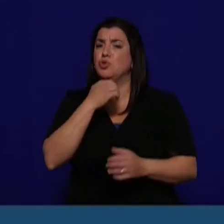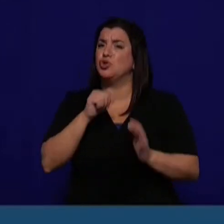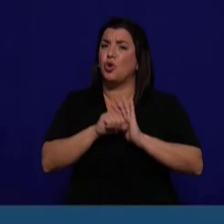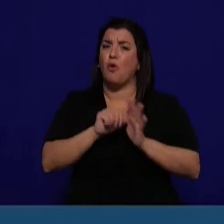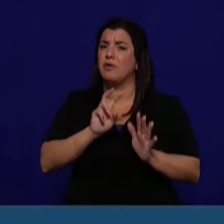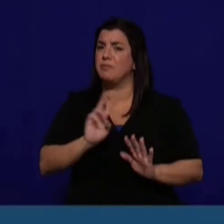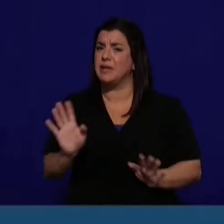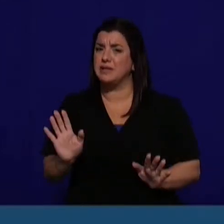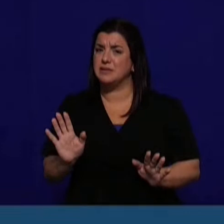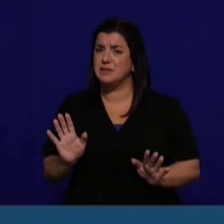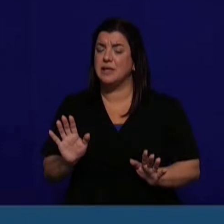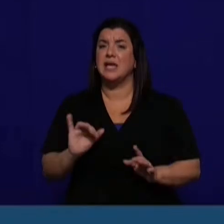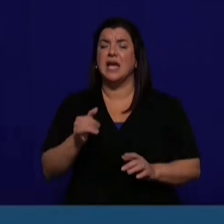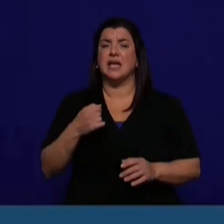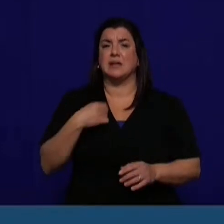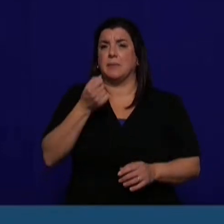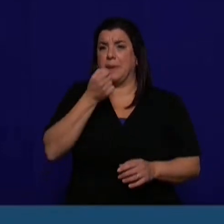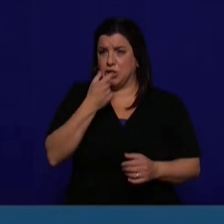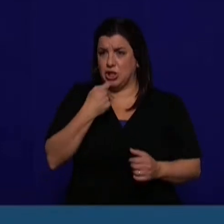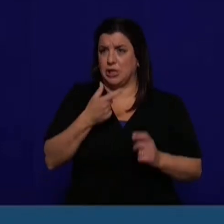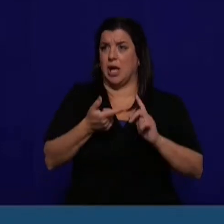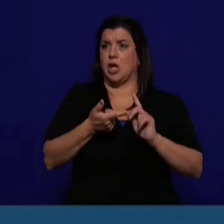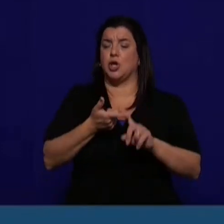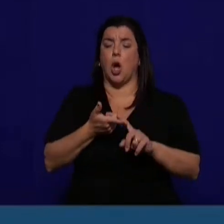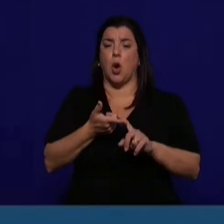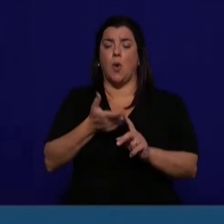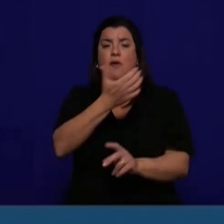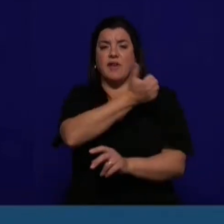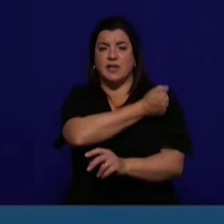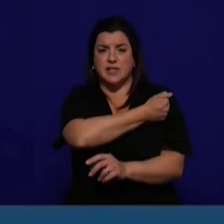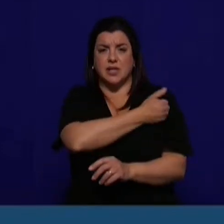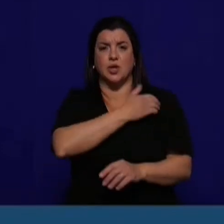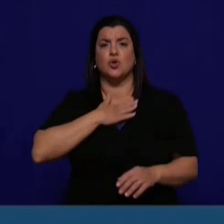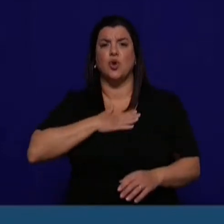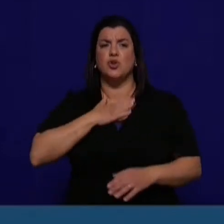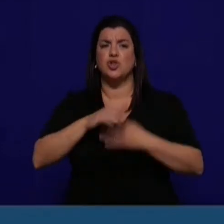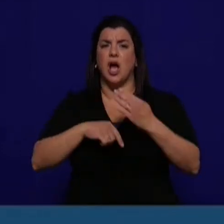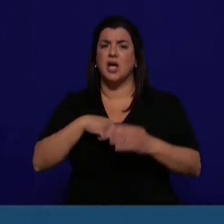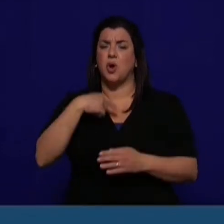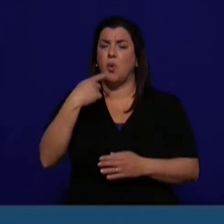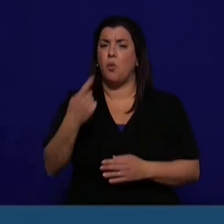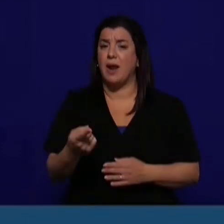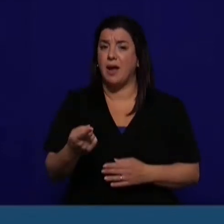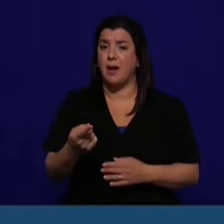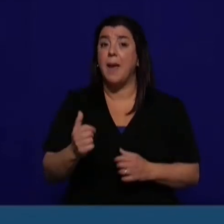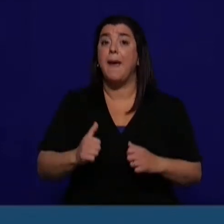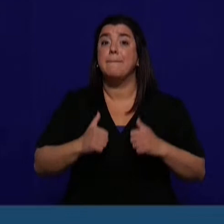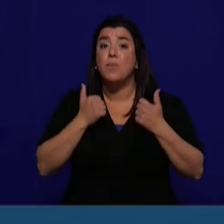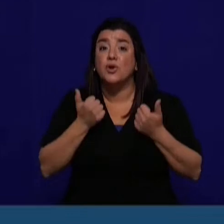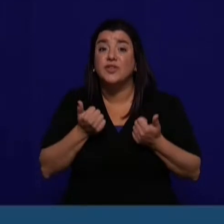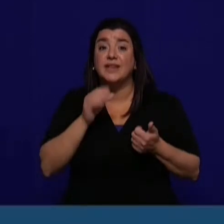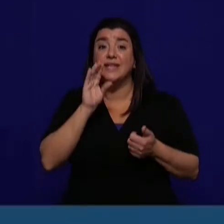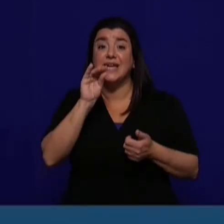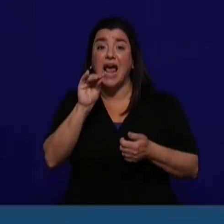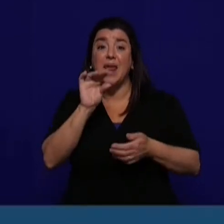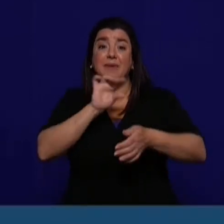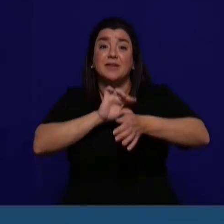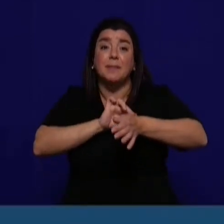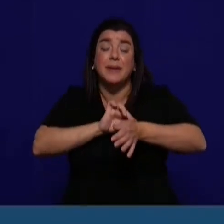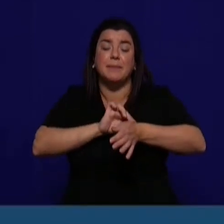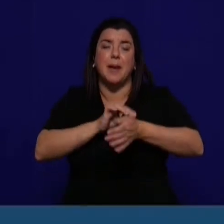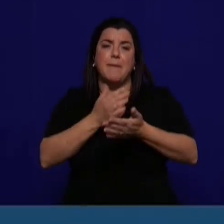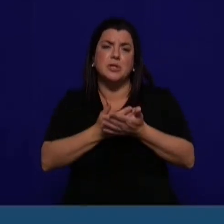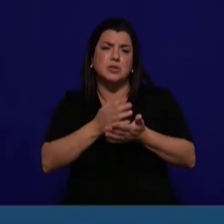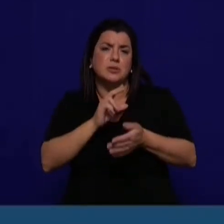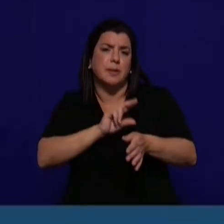inti tibda tħoss xi side effects, importanti li dejjem tkellem lit-tabib tiegħek ħalli hemmhekk it-tabib ikun jista' jinvestiga